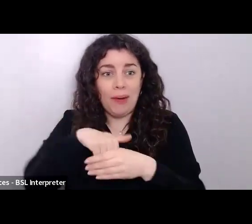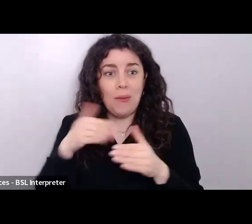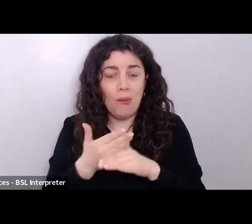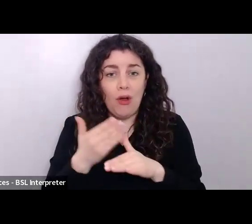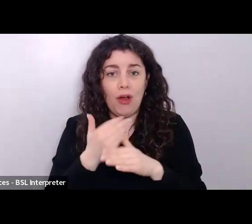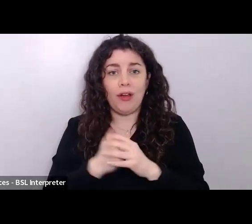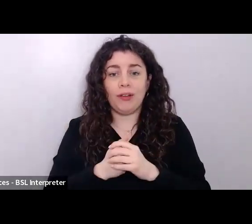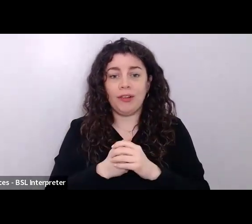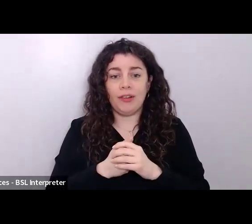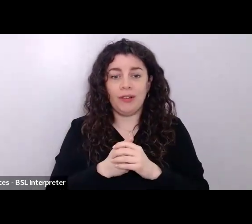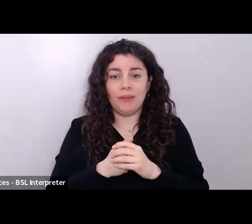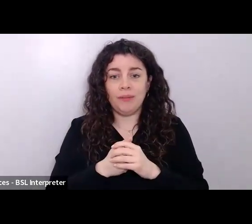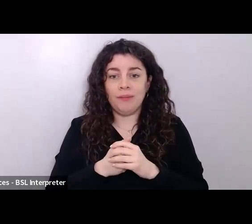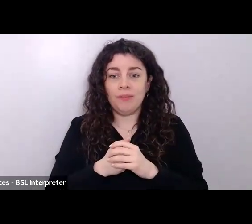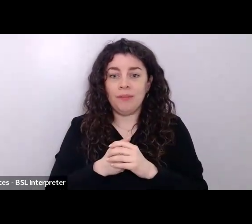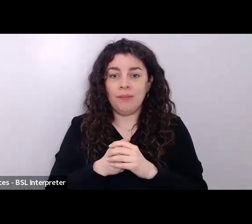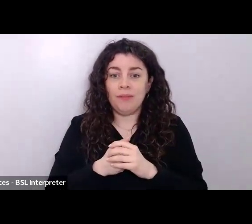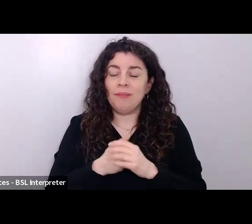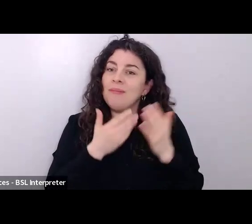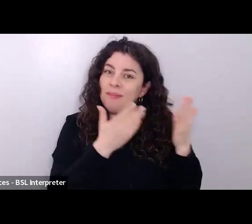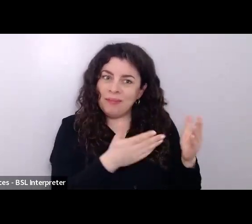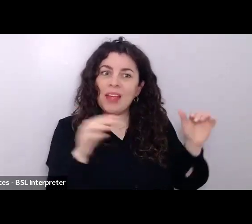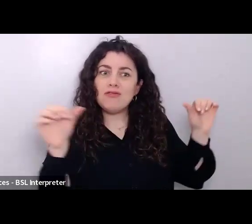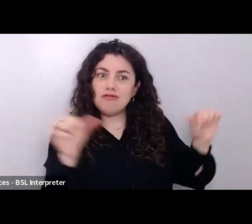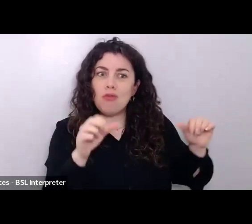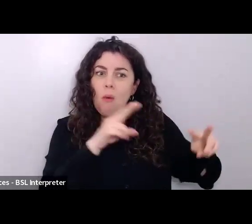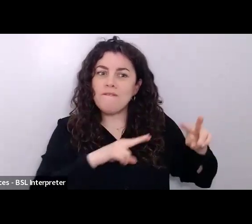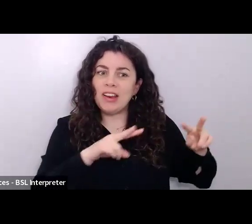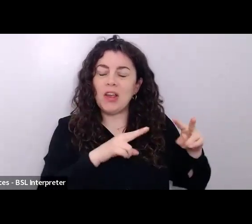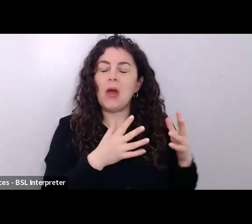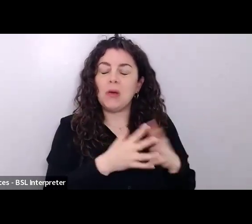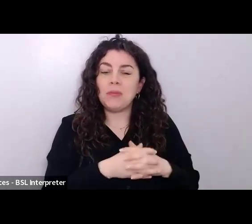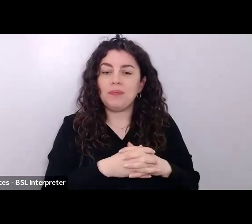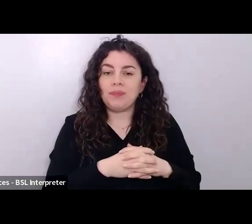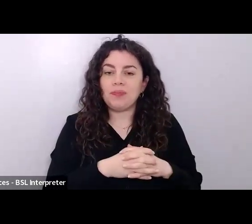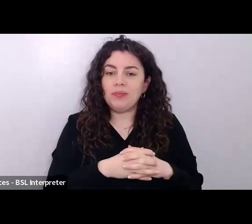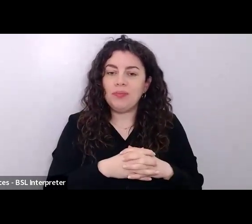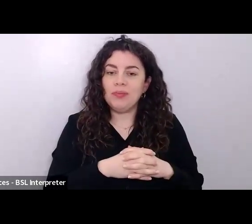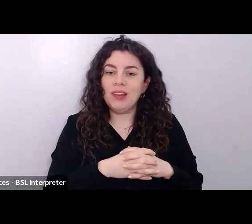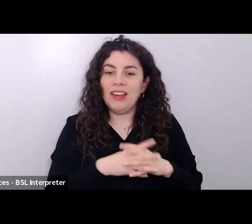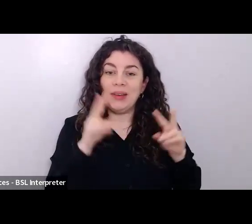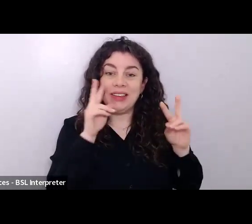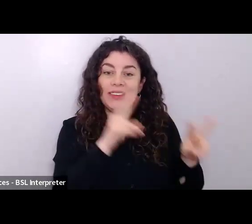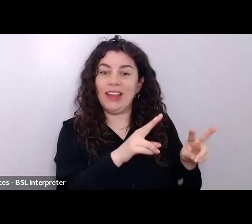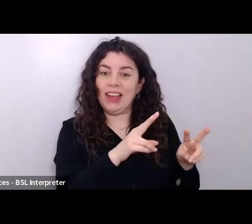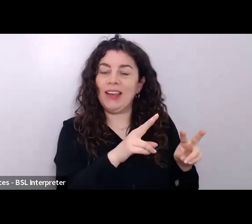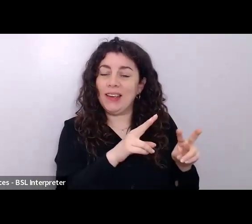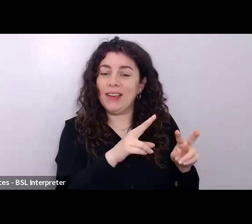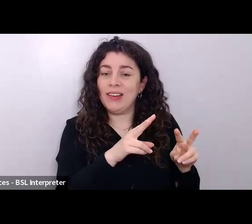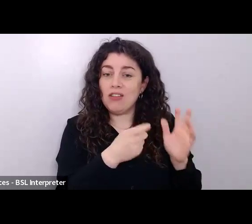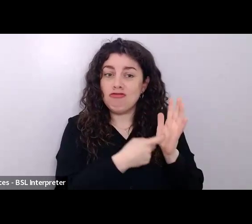So you can hear from Rena's sort of short video there that she had some